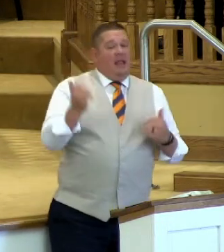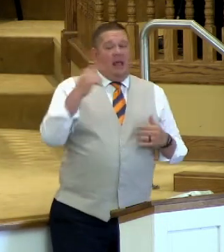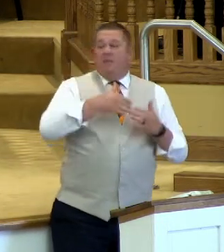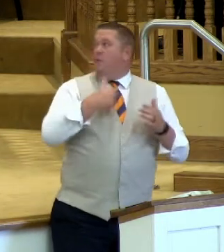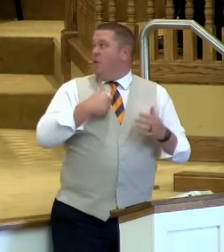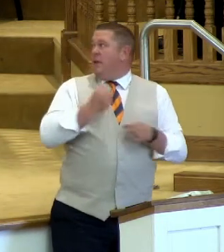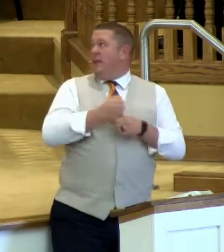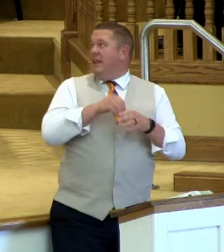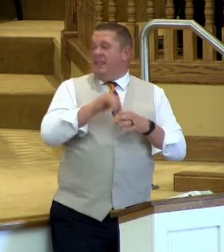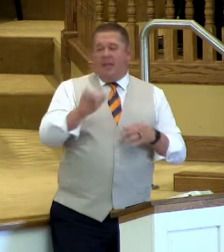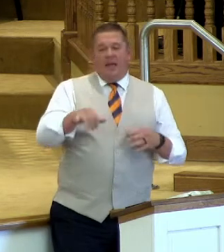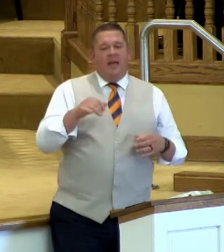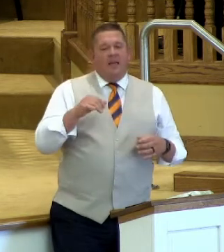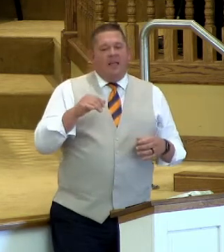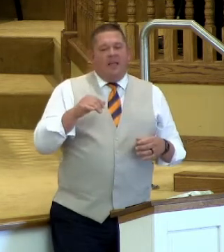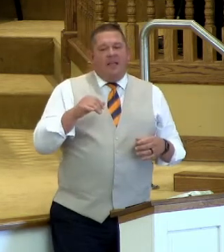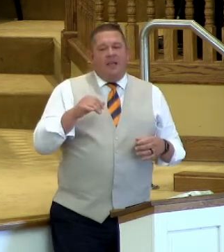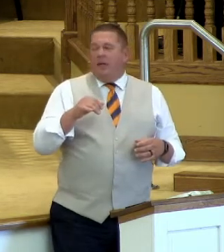well, before we get into that,